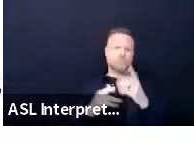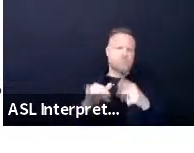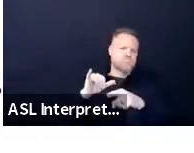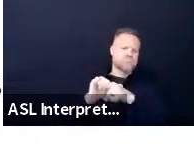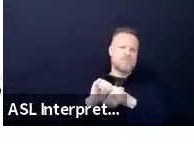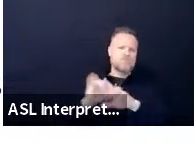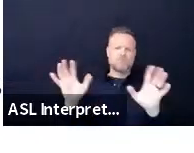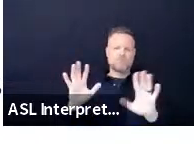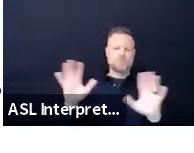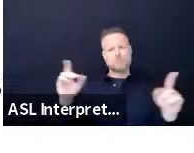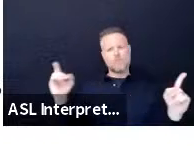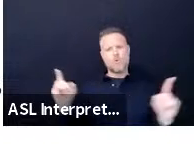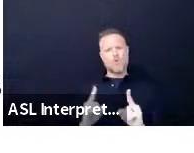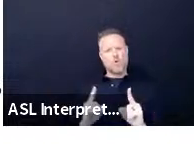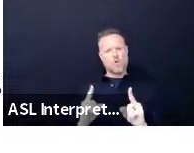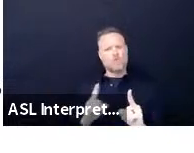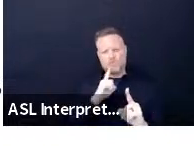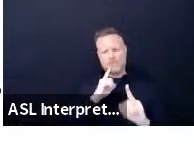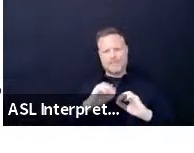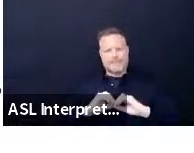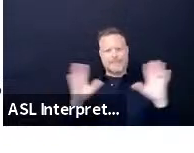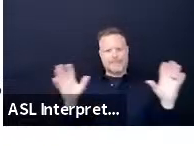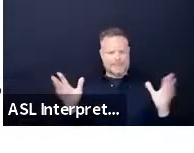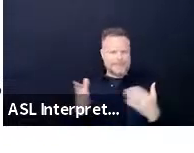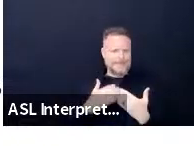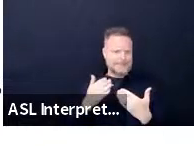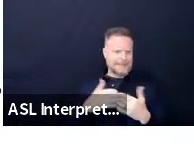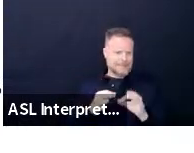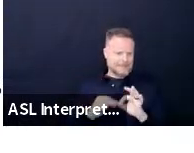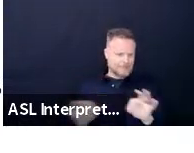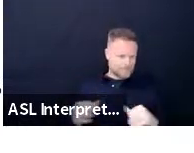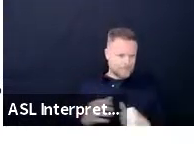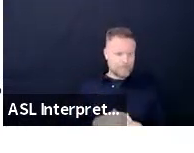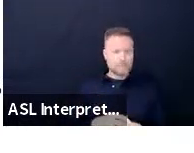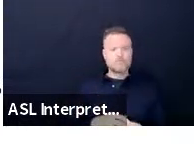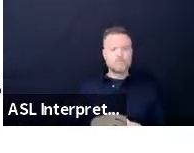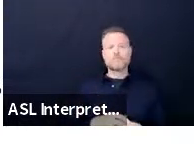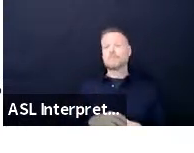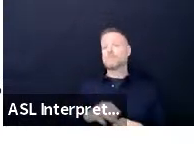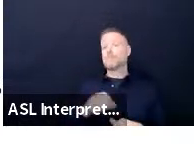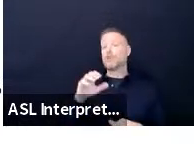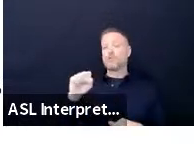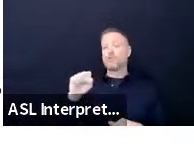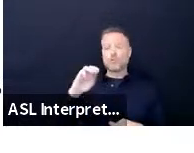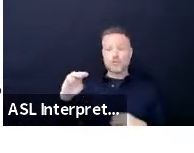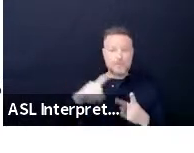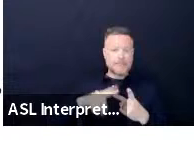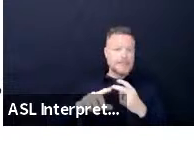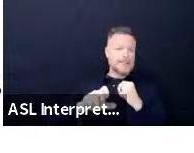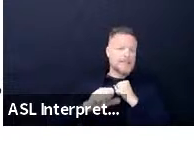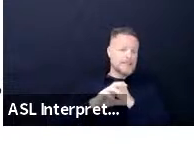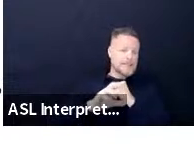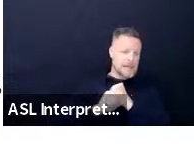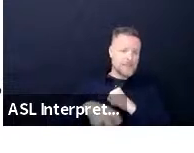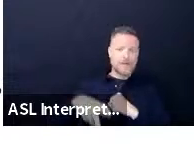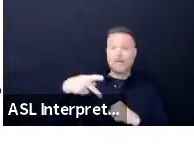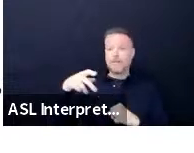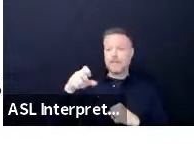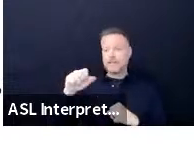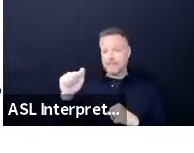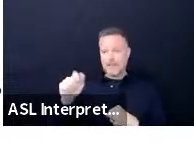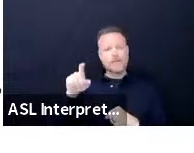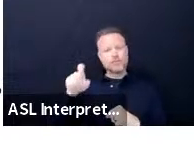for people to understand. If you use social media, commercials, public service announcements, you should have